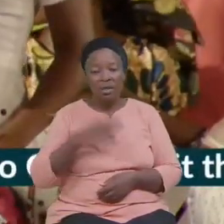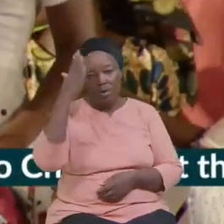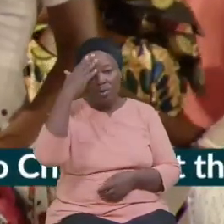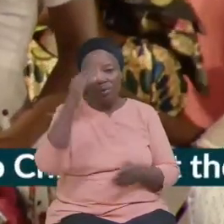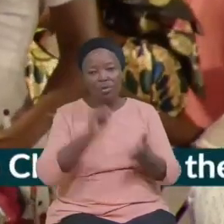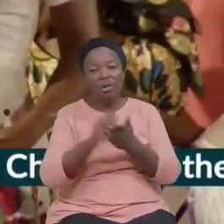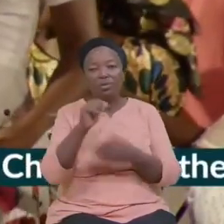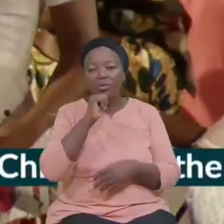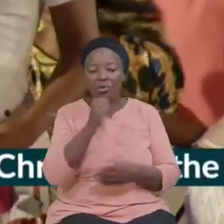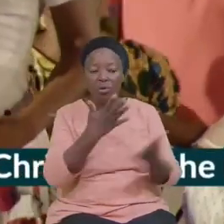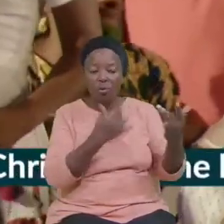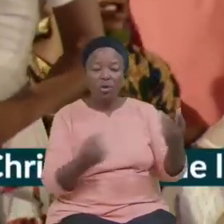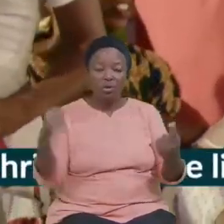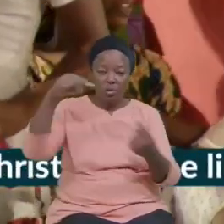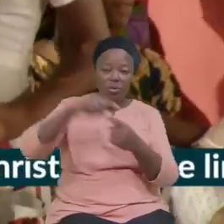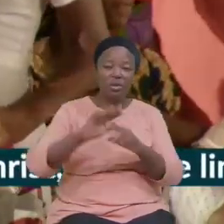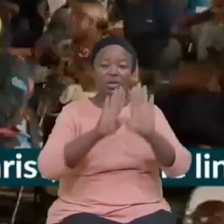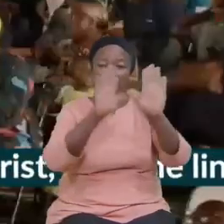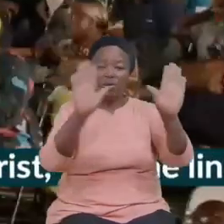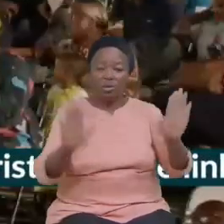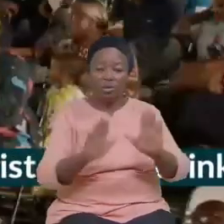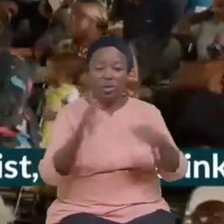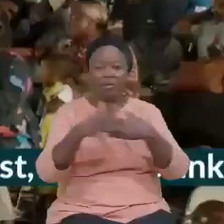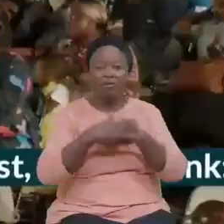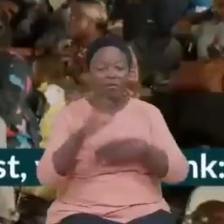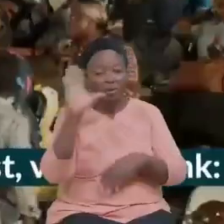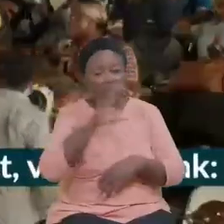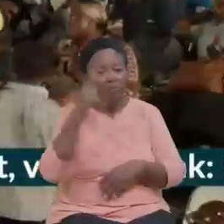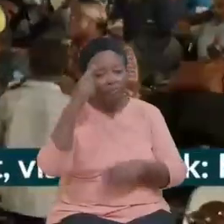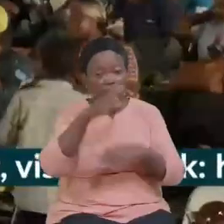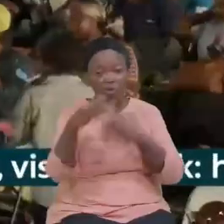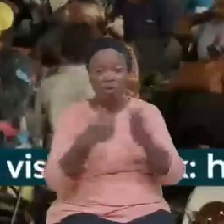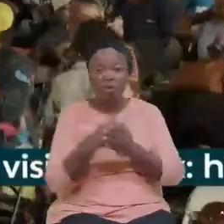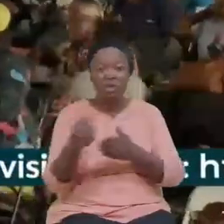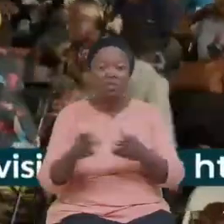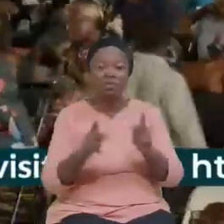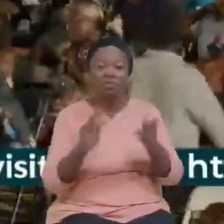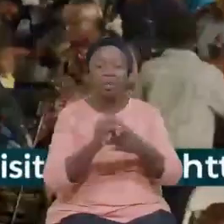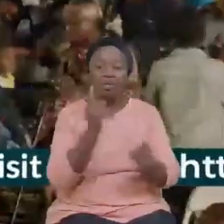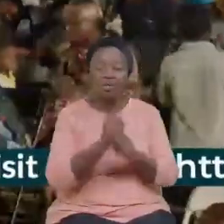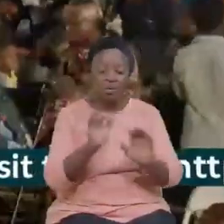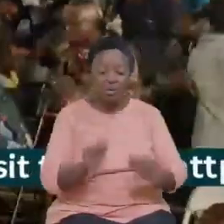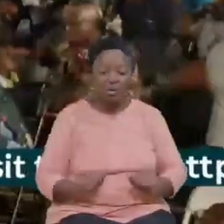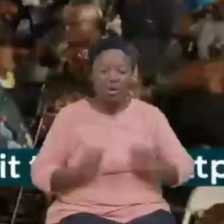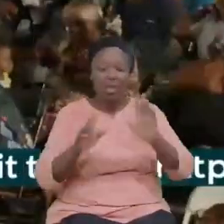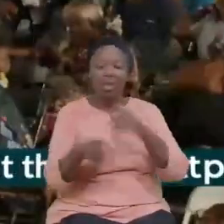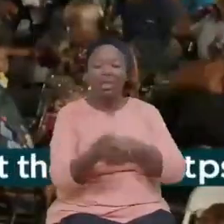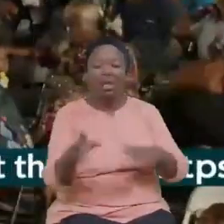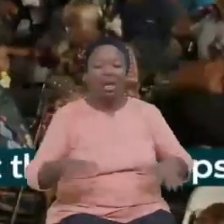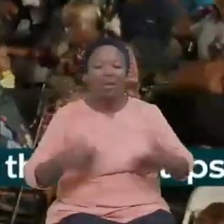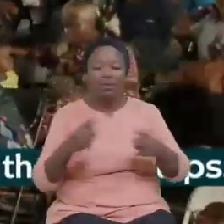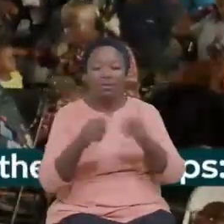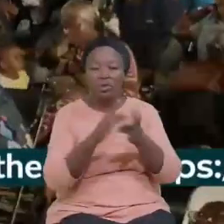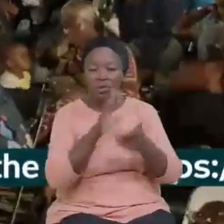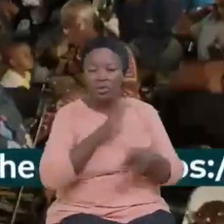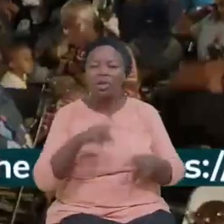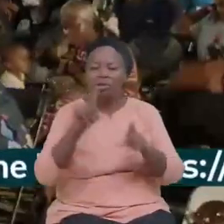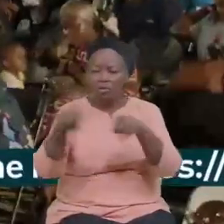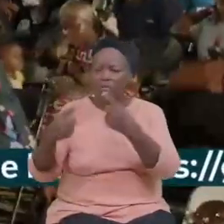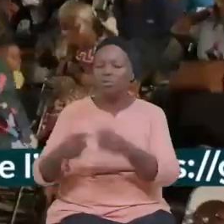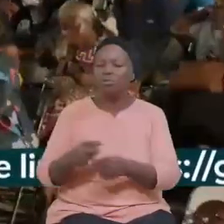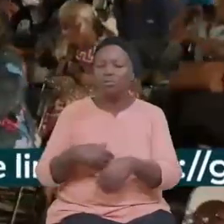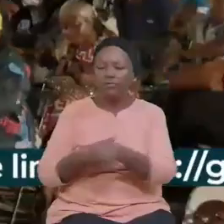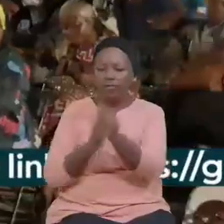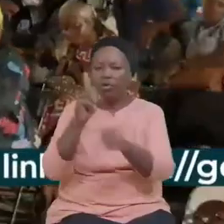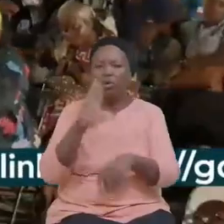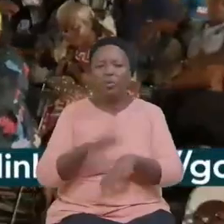them. Right after this crusade this night, you do proper follow-up on them, you pray for them, and you